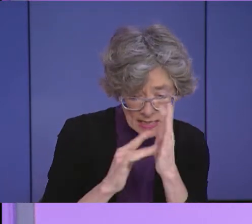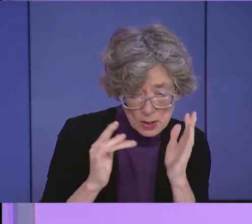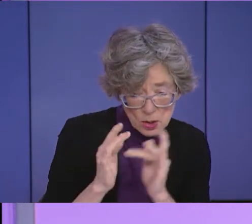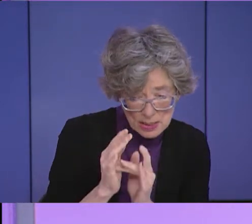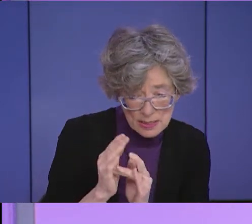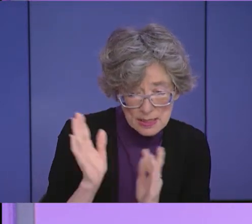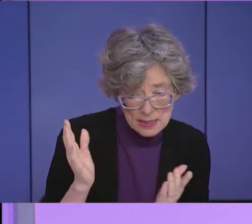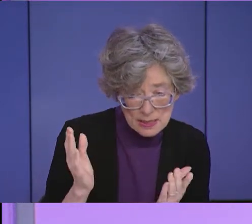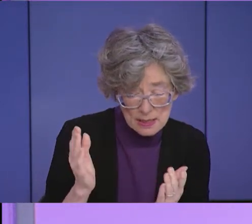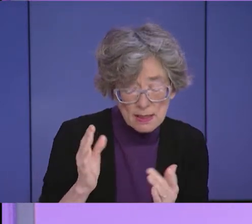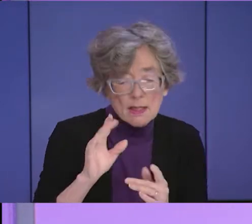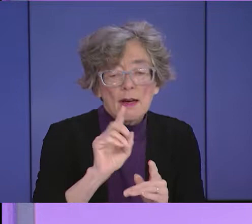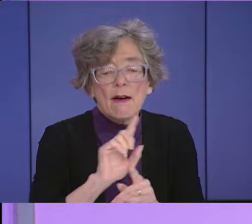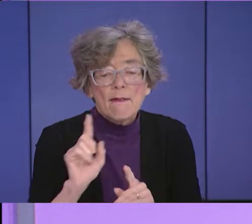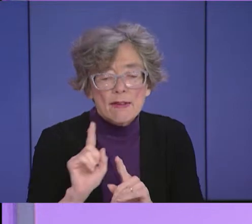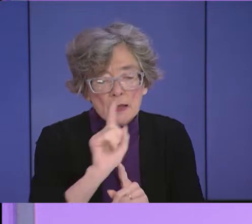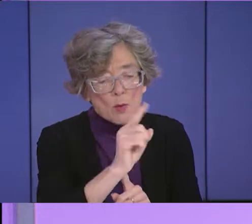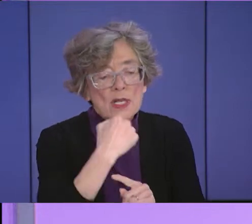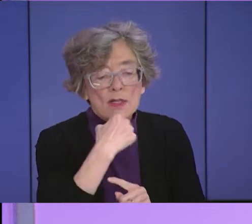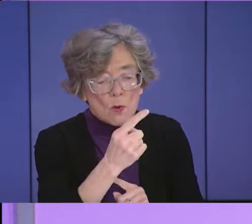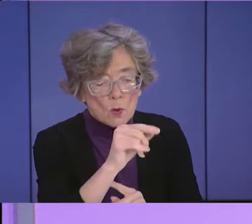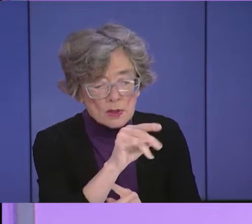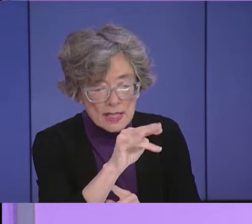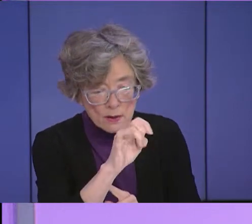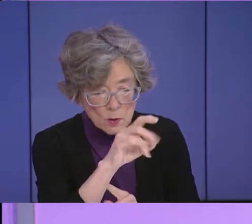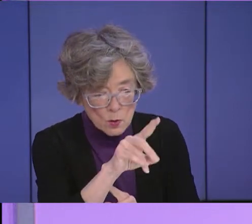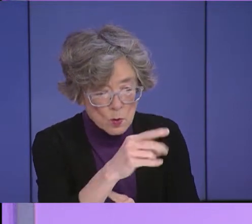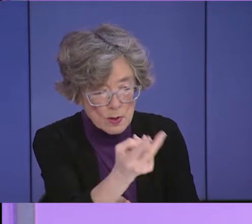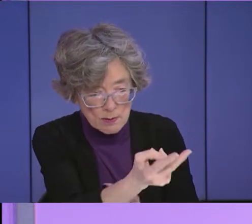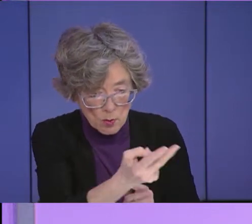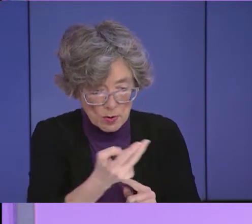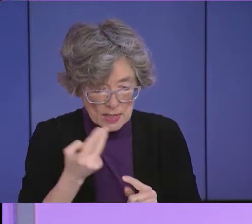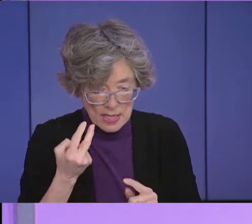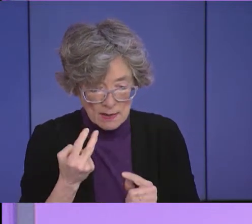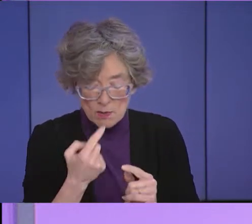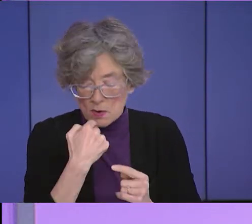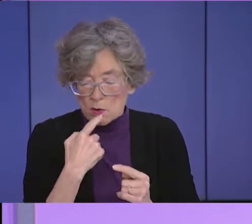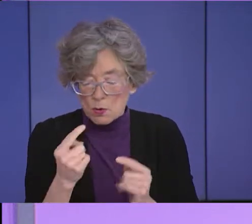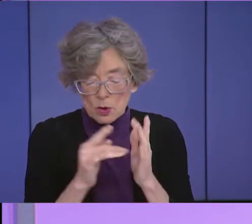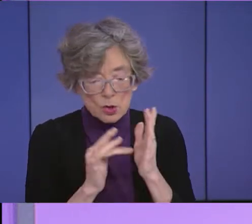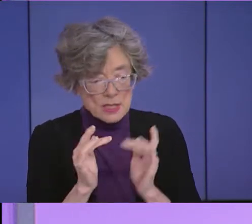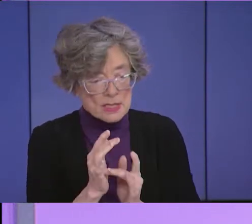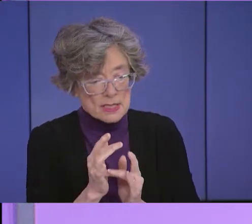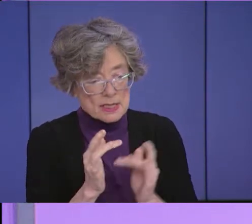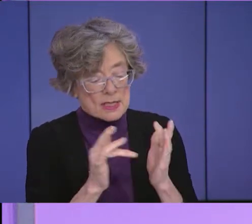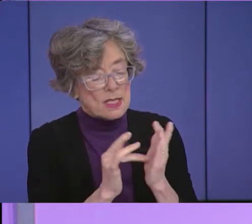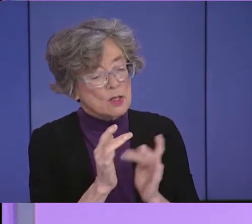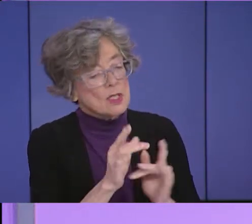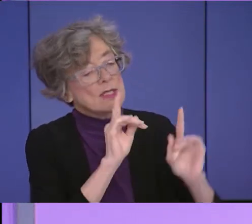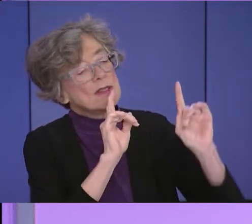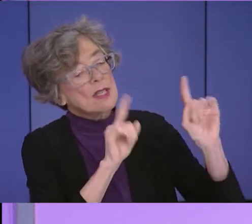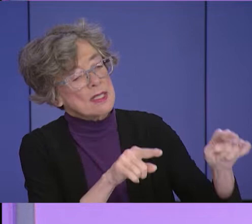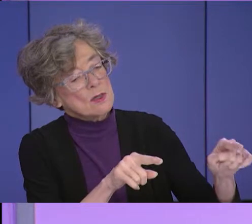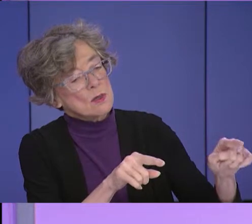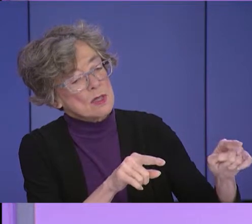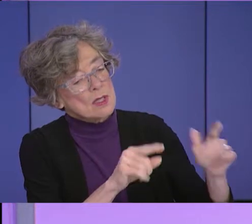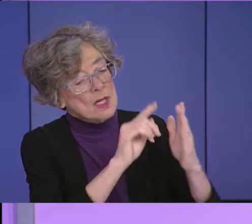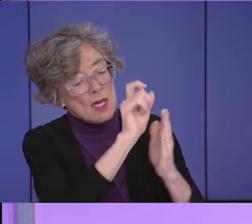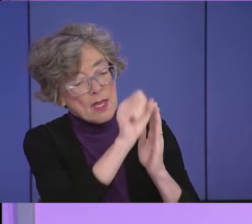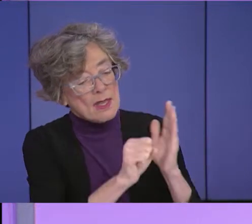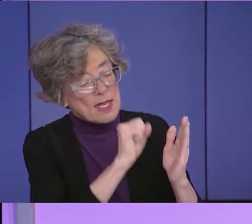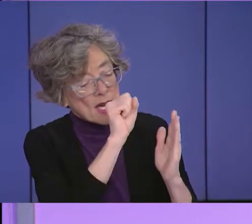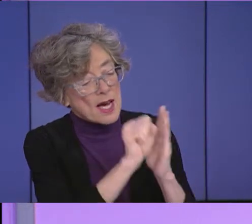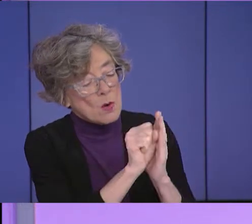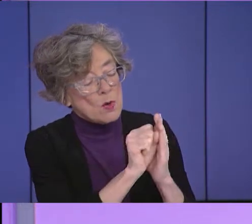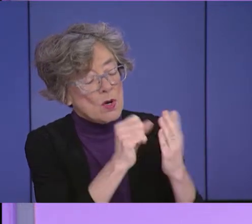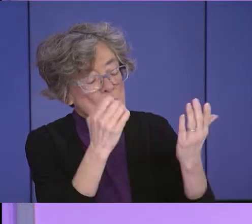Jesus." Philip went and told Andrew. Then Andrew and Philip went and told Jesus. Jesus answered them, "The hour has come for